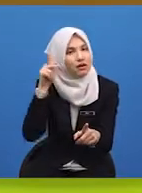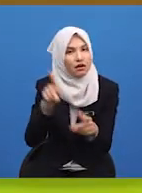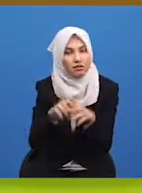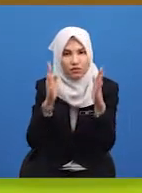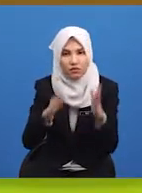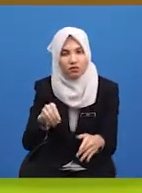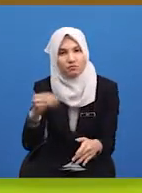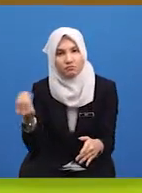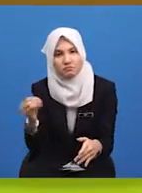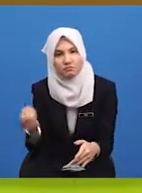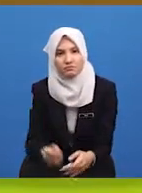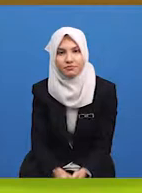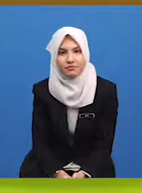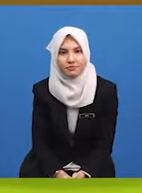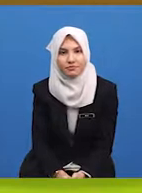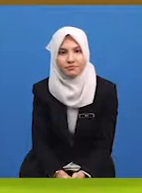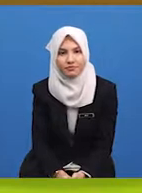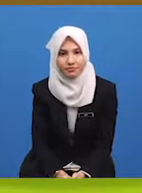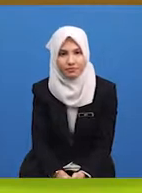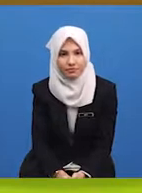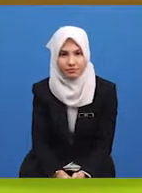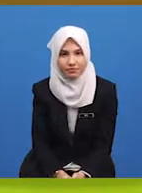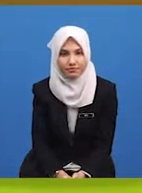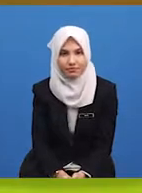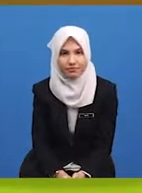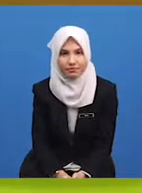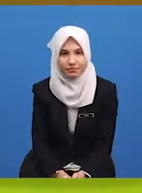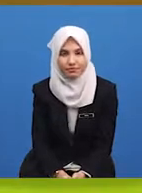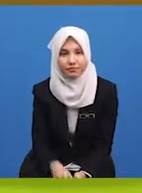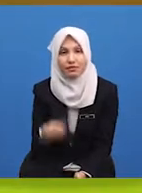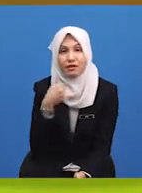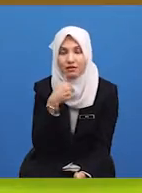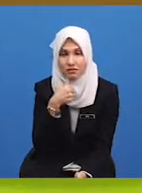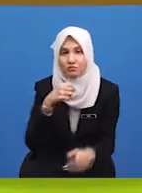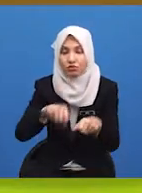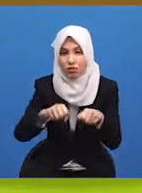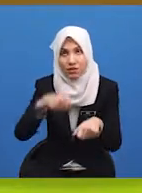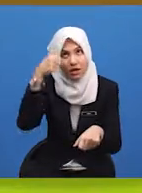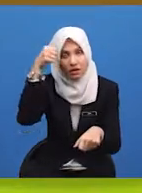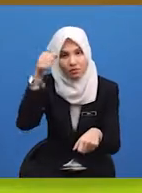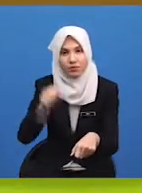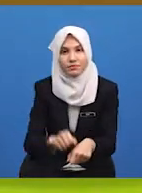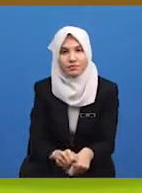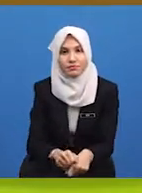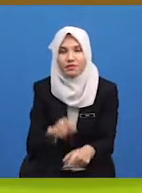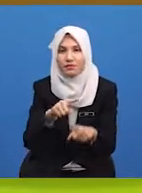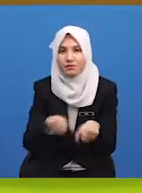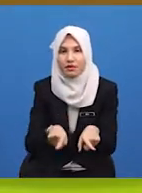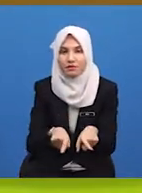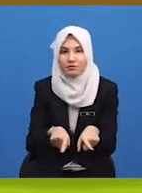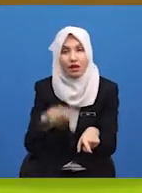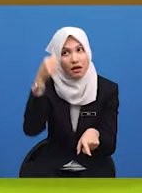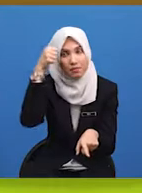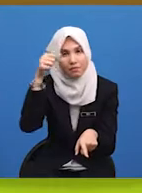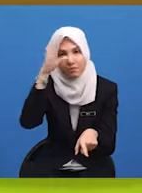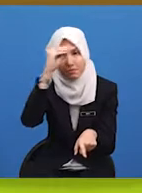you. So a girl could in fact be a boy, or a boy could in fact